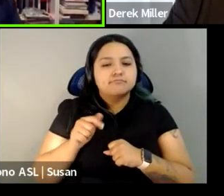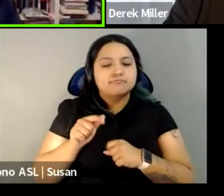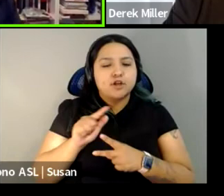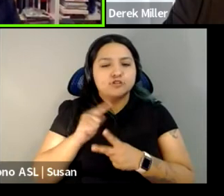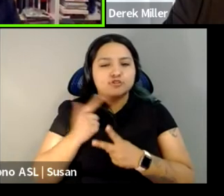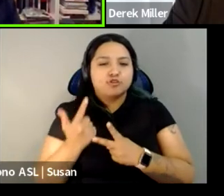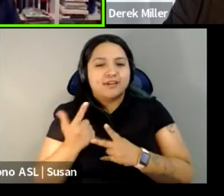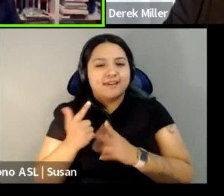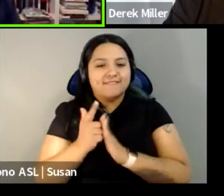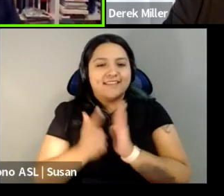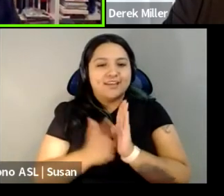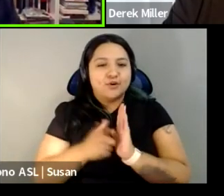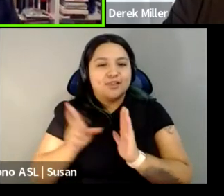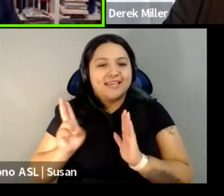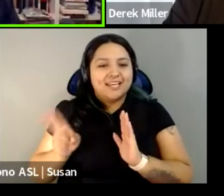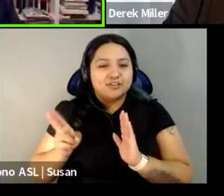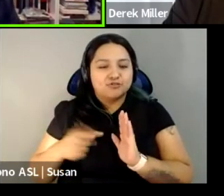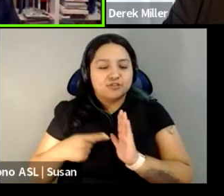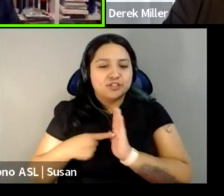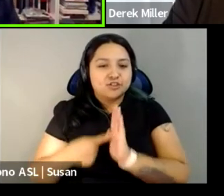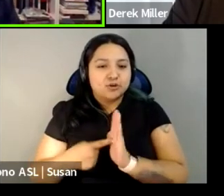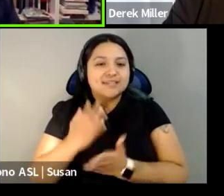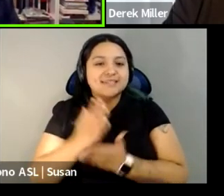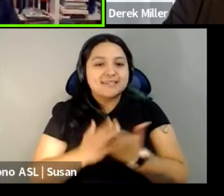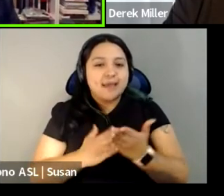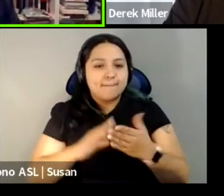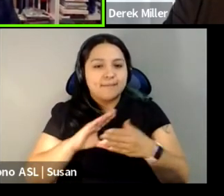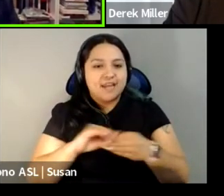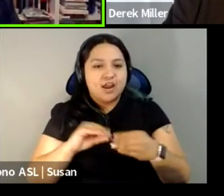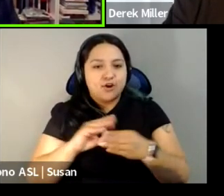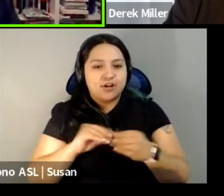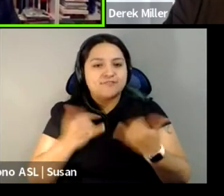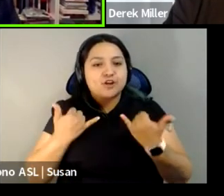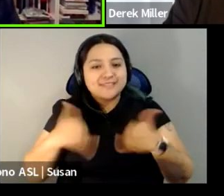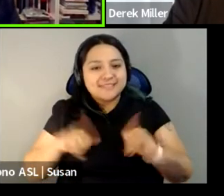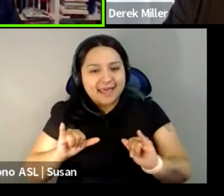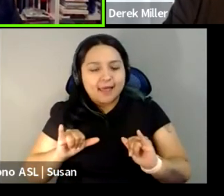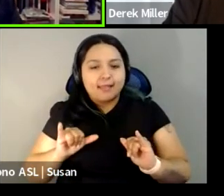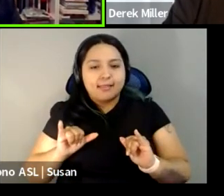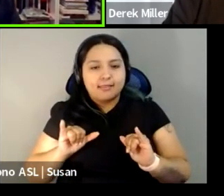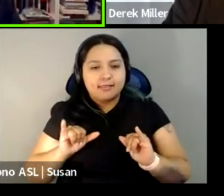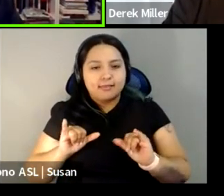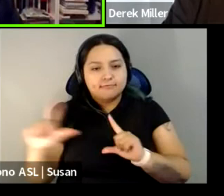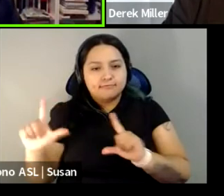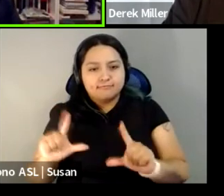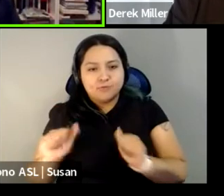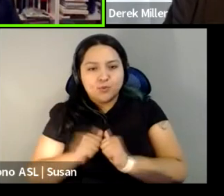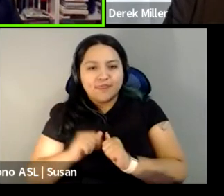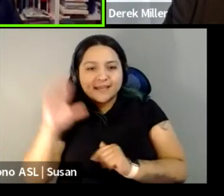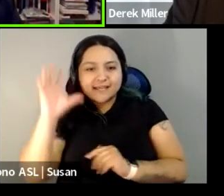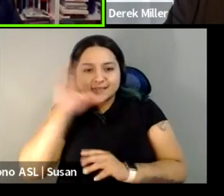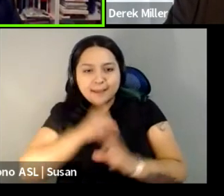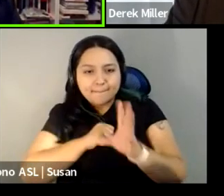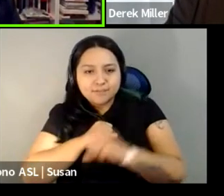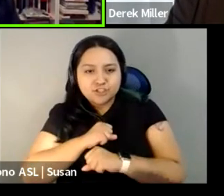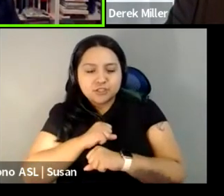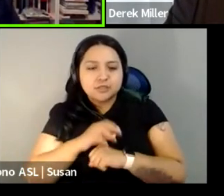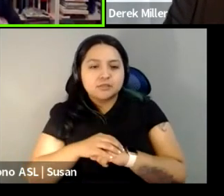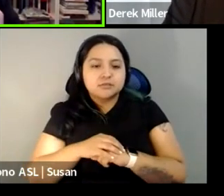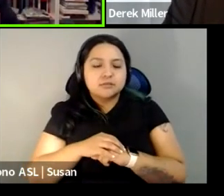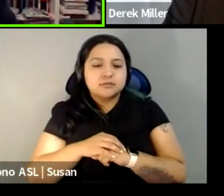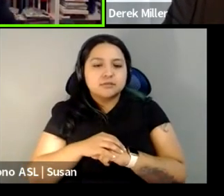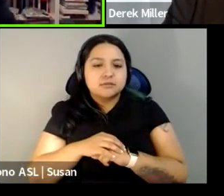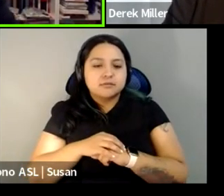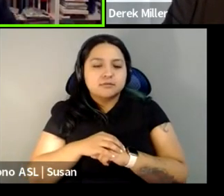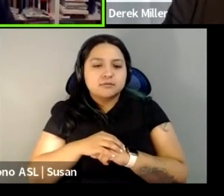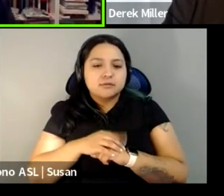current narratives are still bound up in the assumptions, in the mythologies, and in the twilight zones that haunted